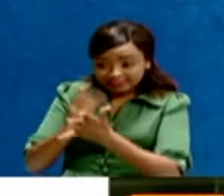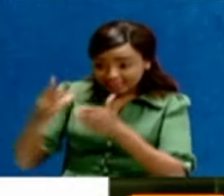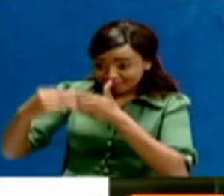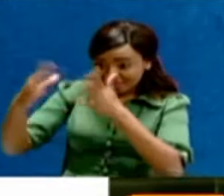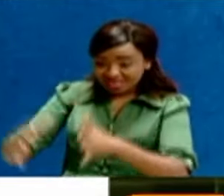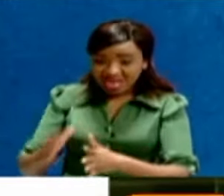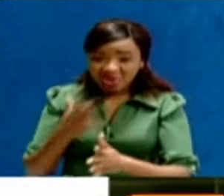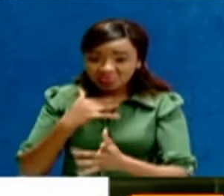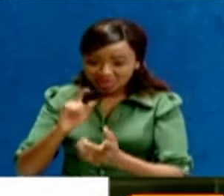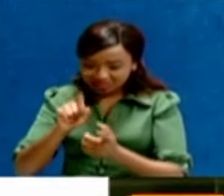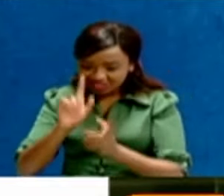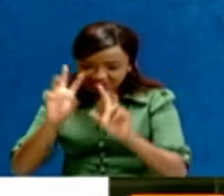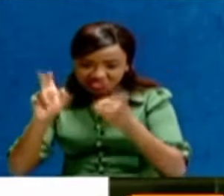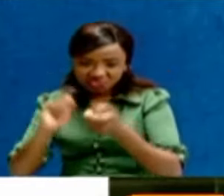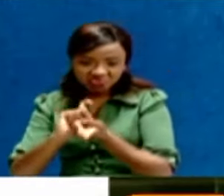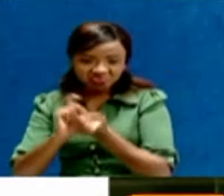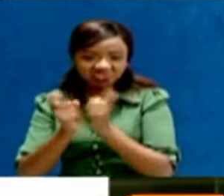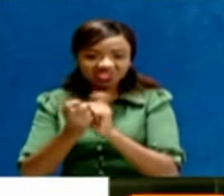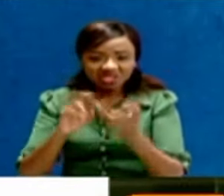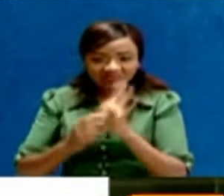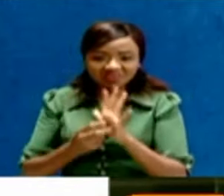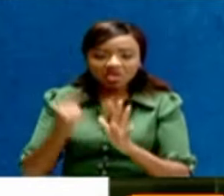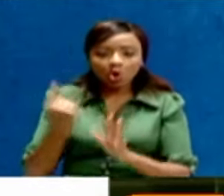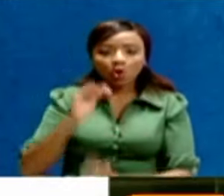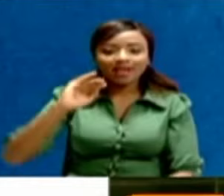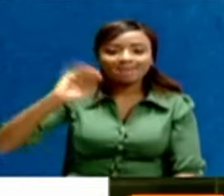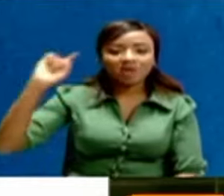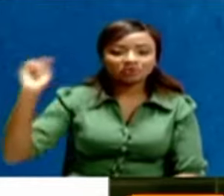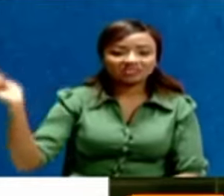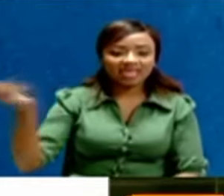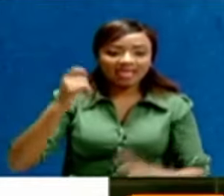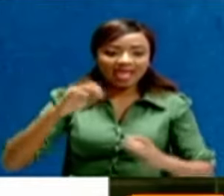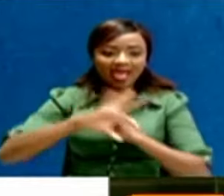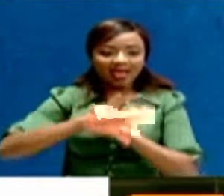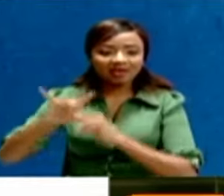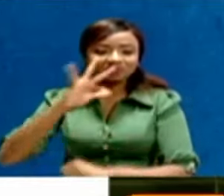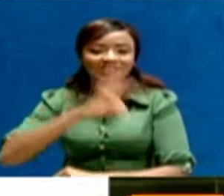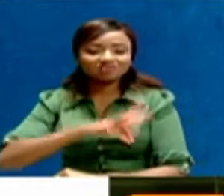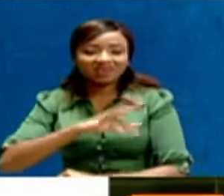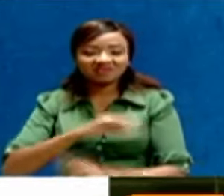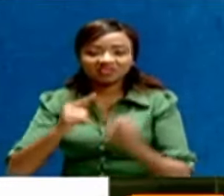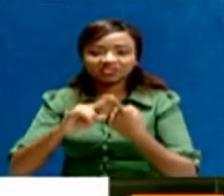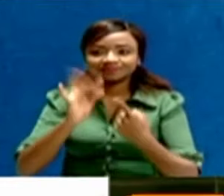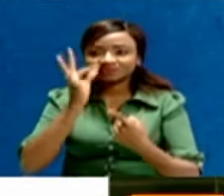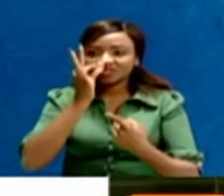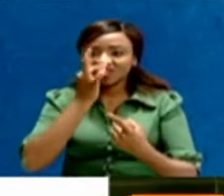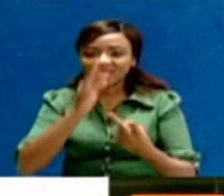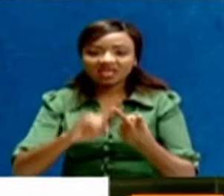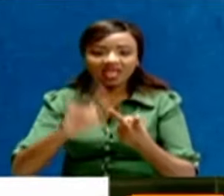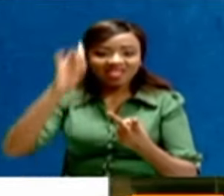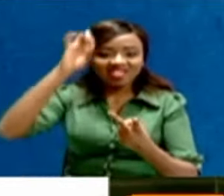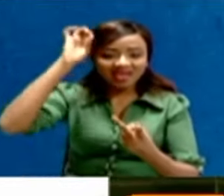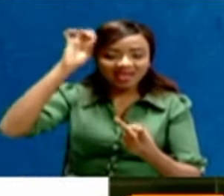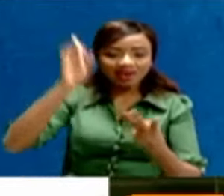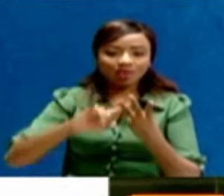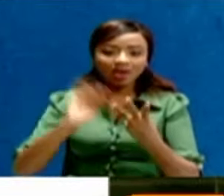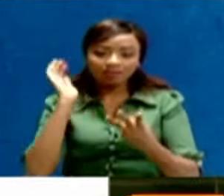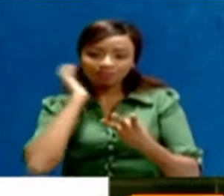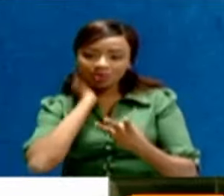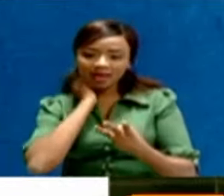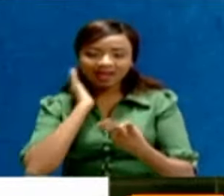wanted to frame this issue as if it is only about Kenya, counties that were in the so-called Nyeri, Nyandarua,